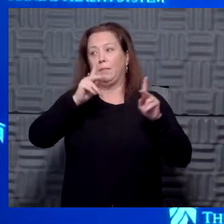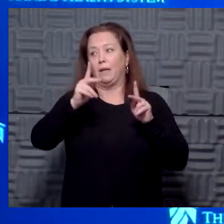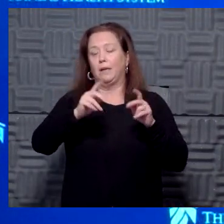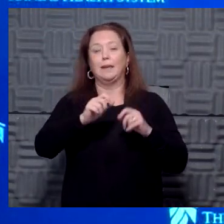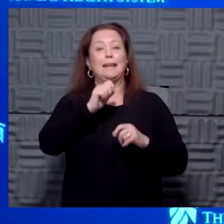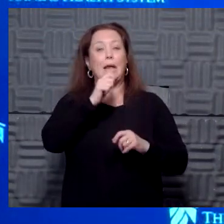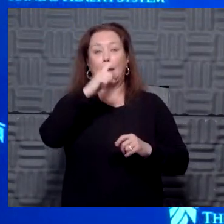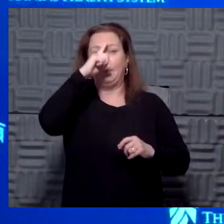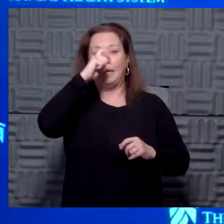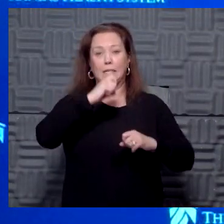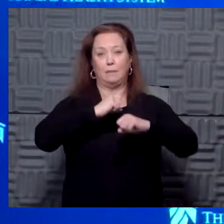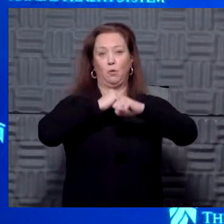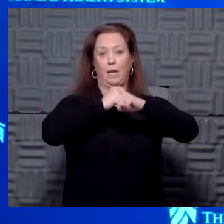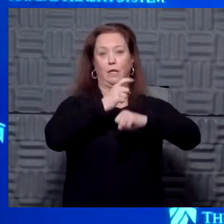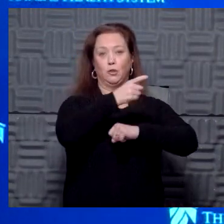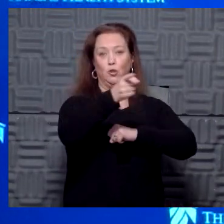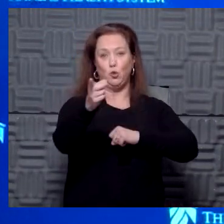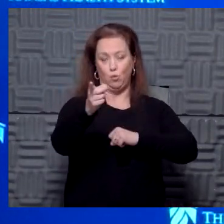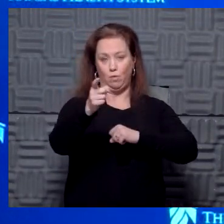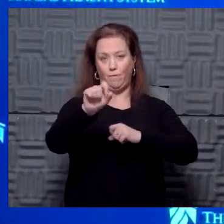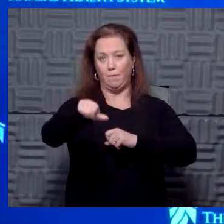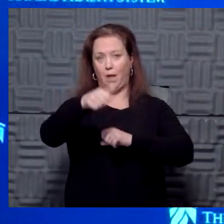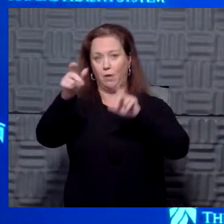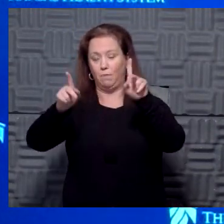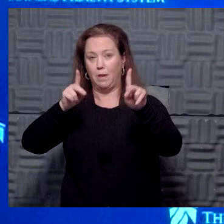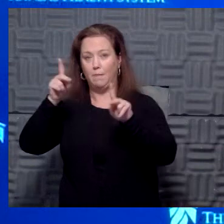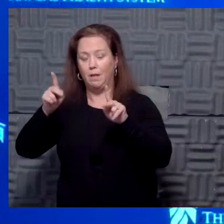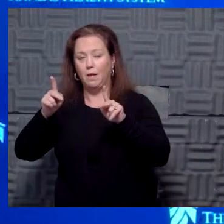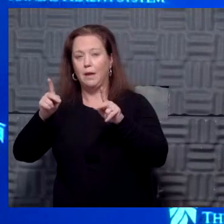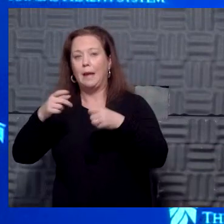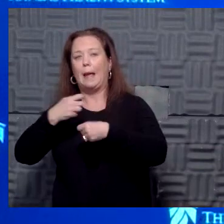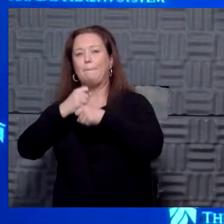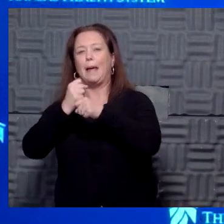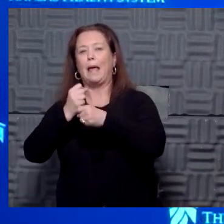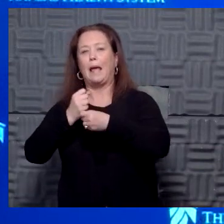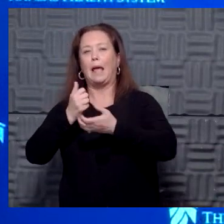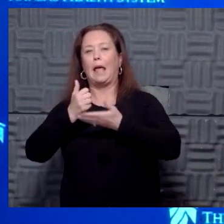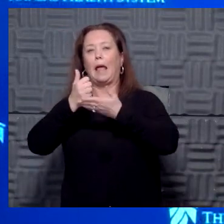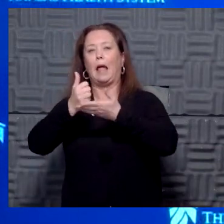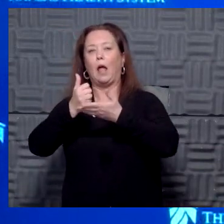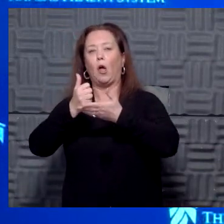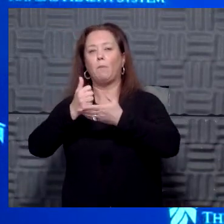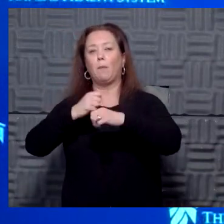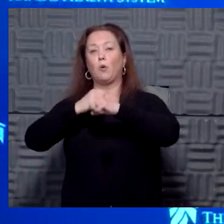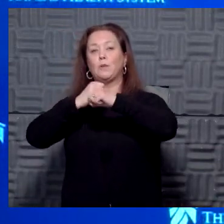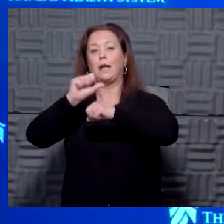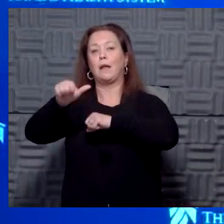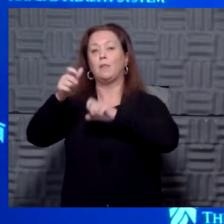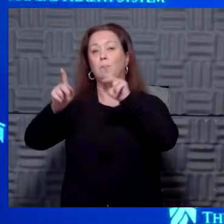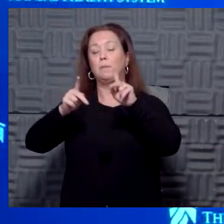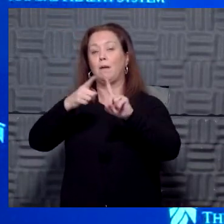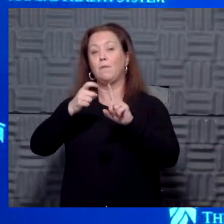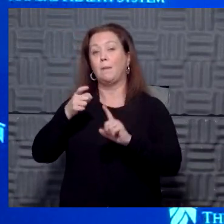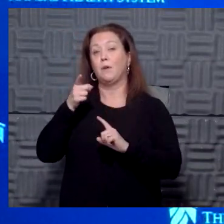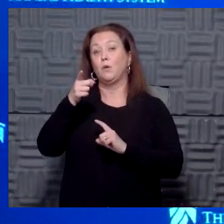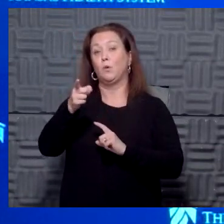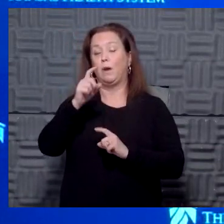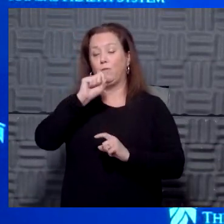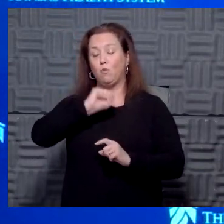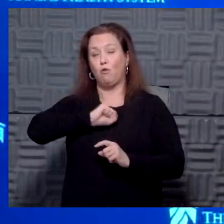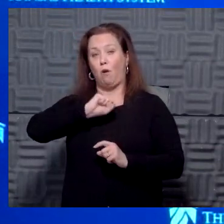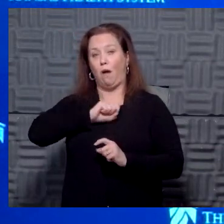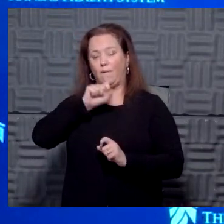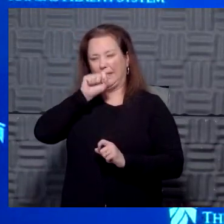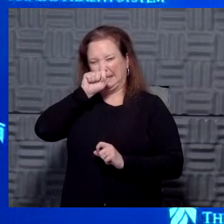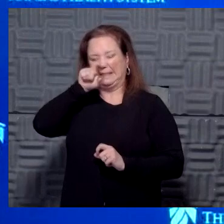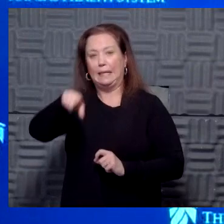not because it protects you from others, but it may help protect others from you. Because if you cough or sneeze,